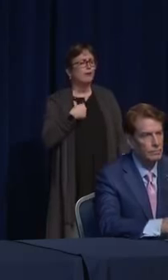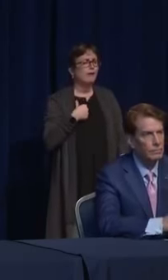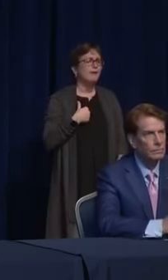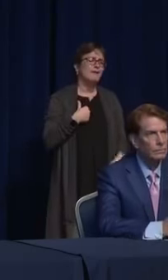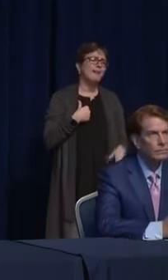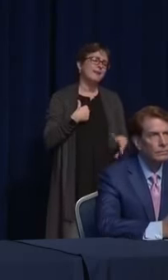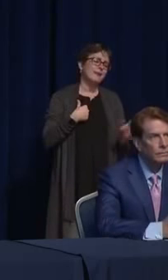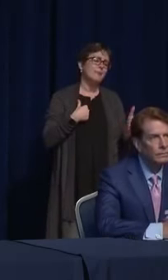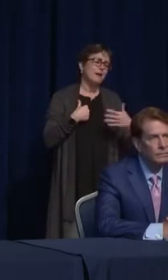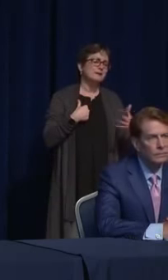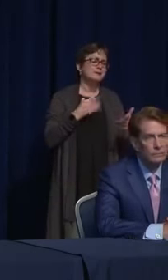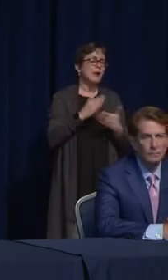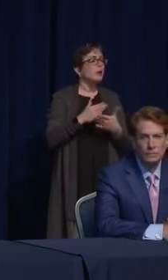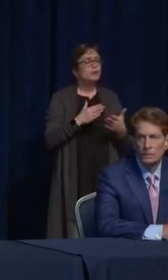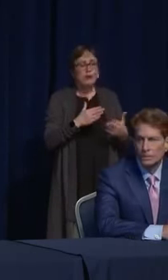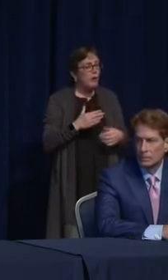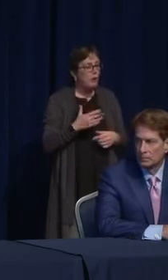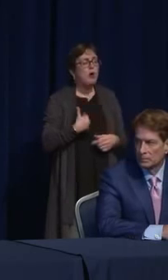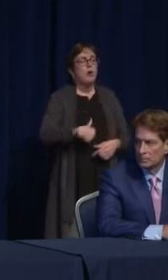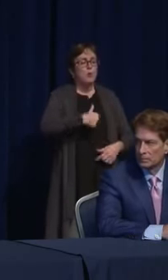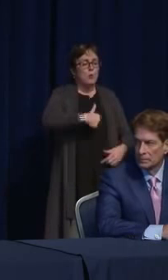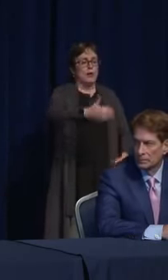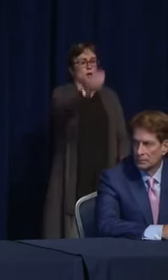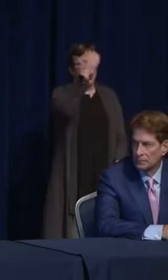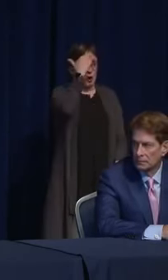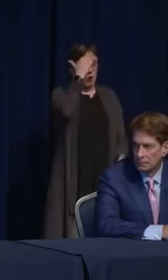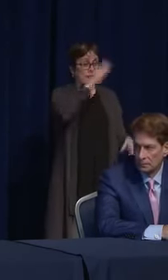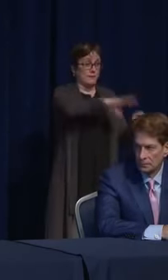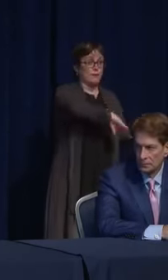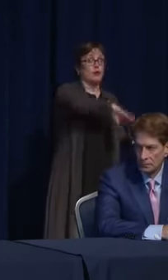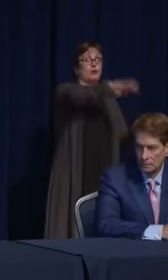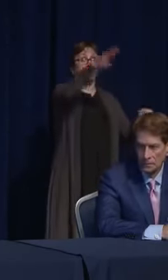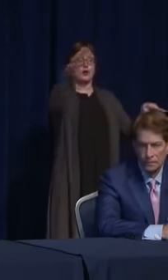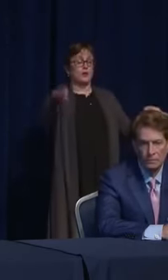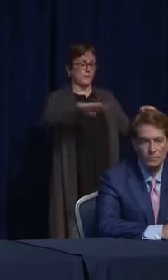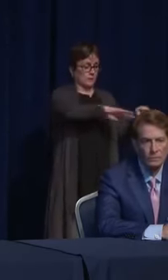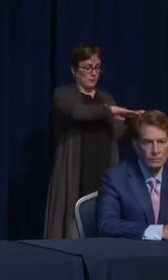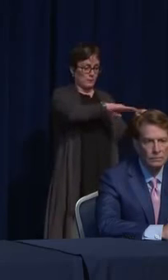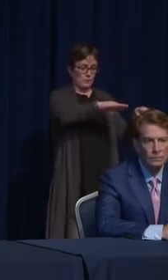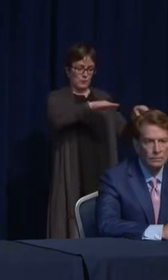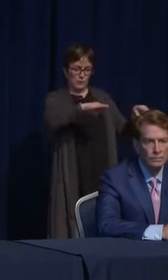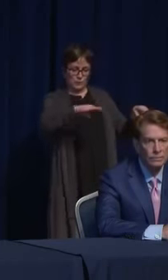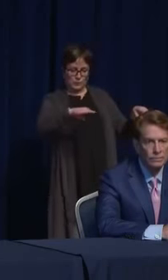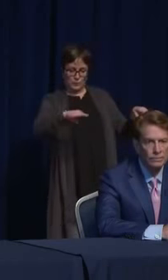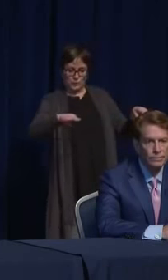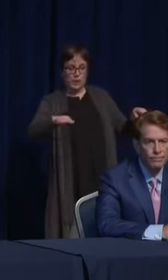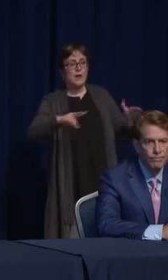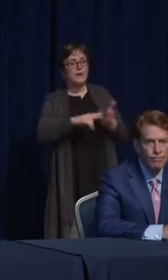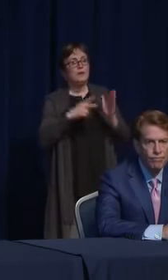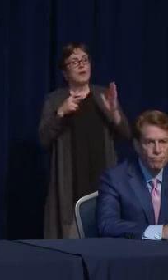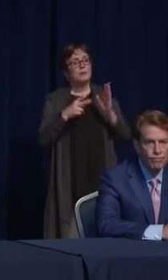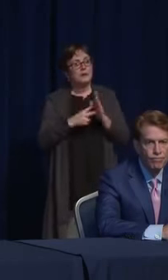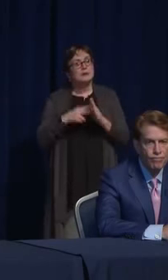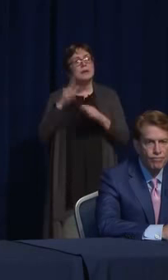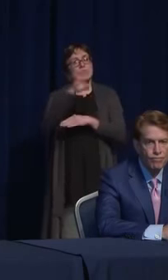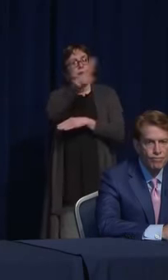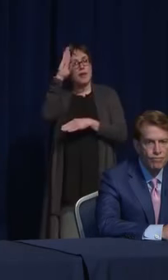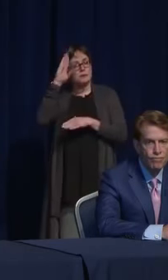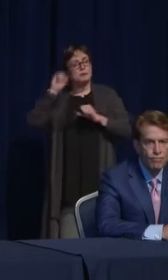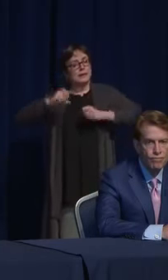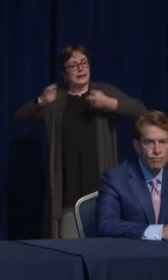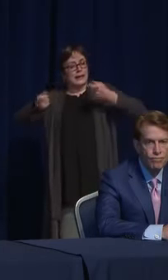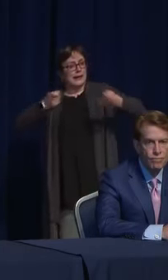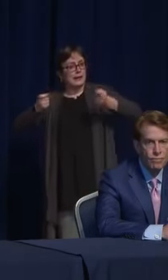the curve over here, we will lessen the pressure on the healthcare system over there and save lives and have